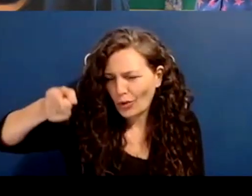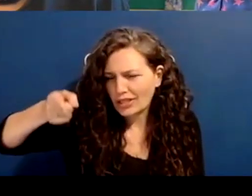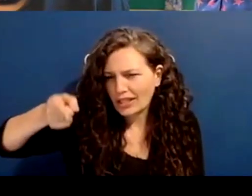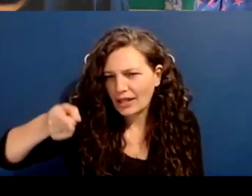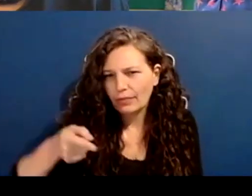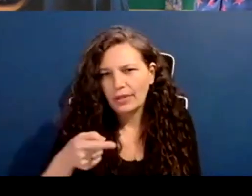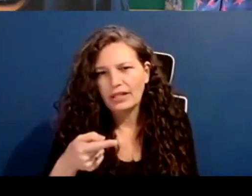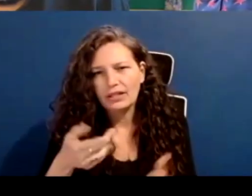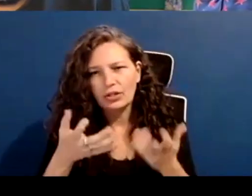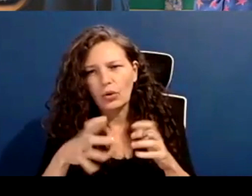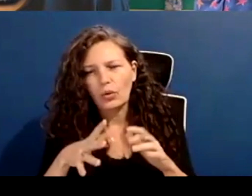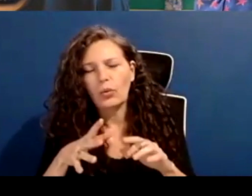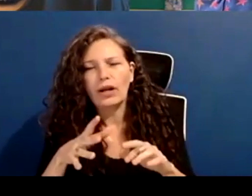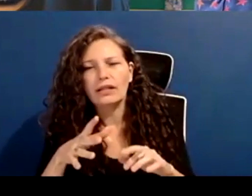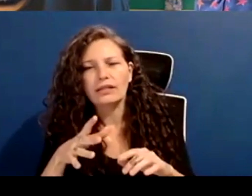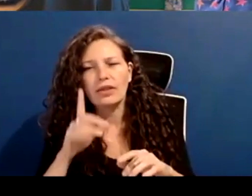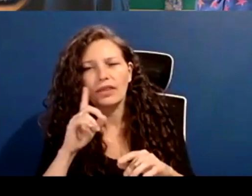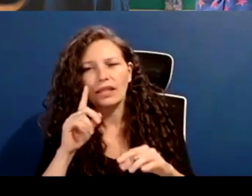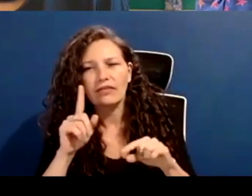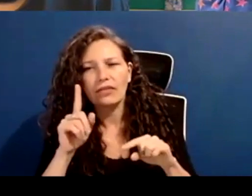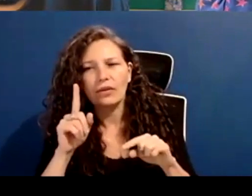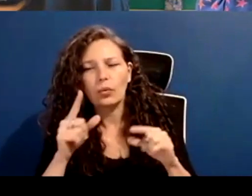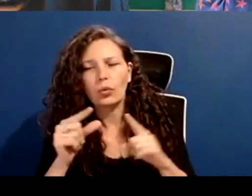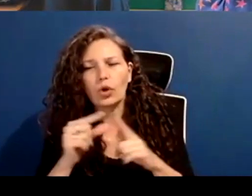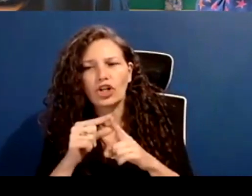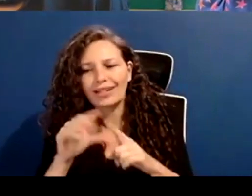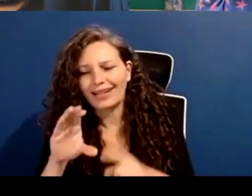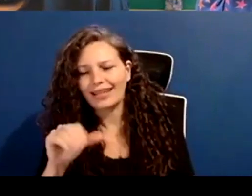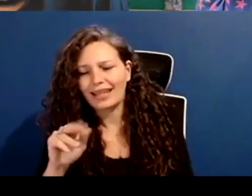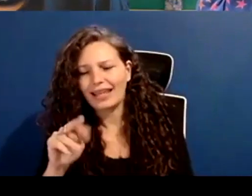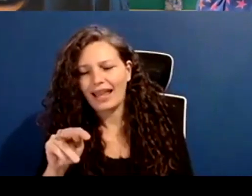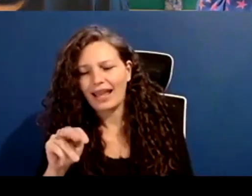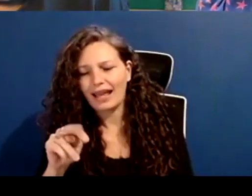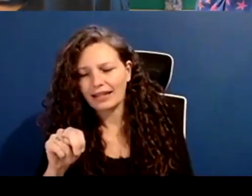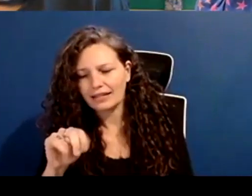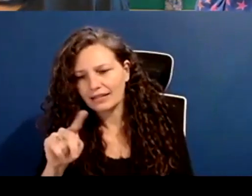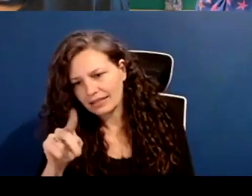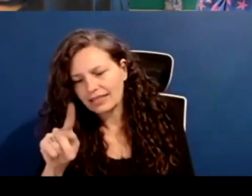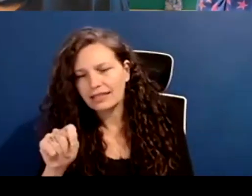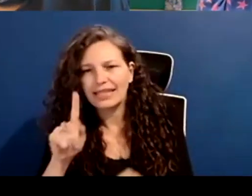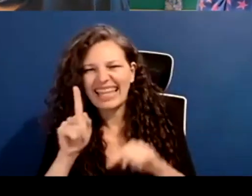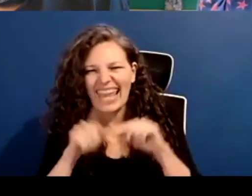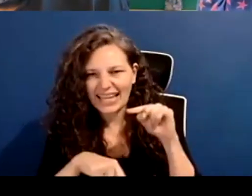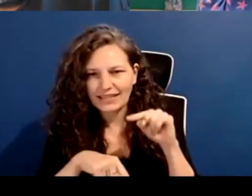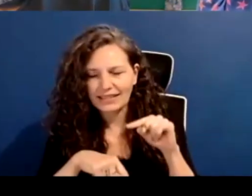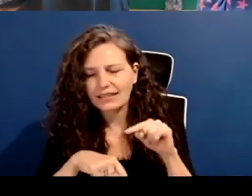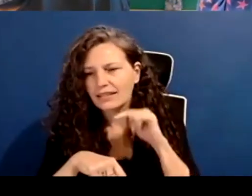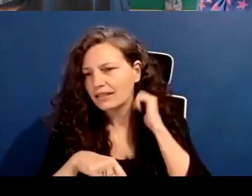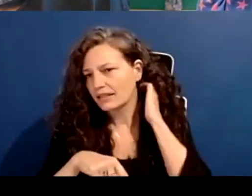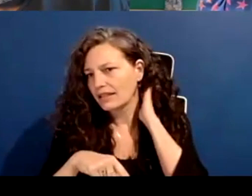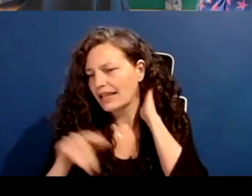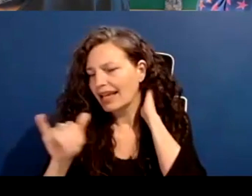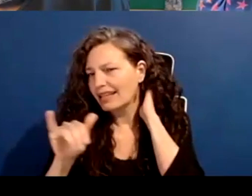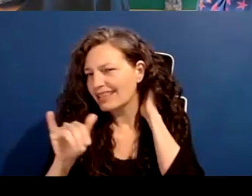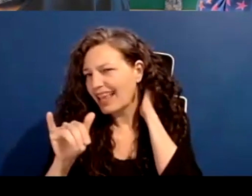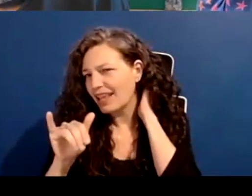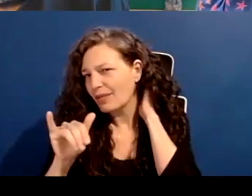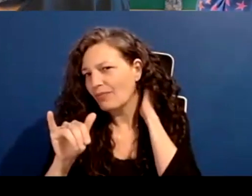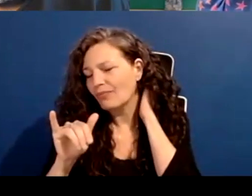that connected with racism when you talk about some of the things that we